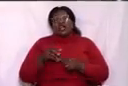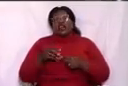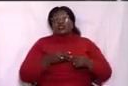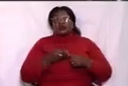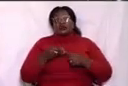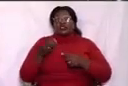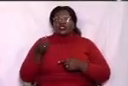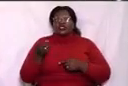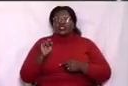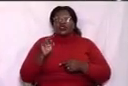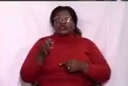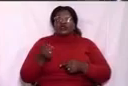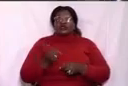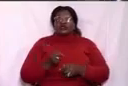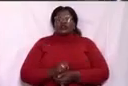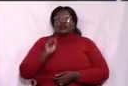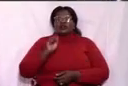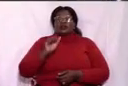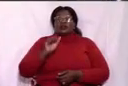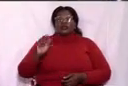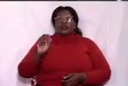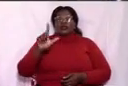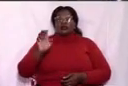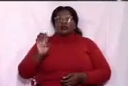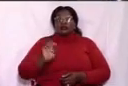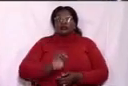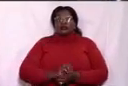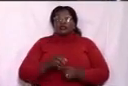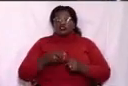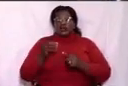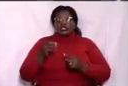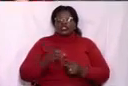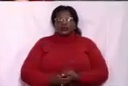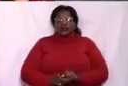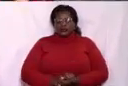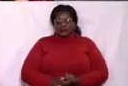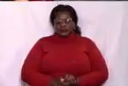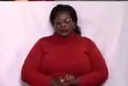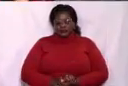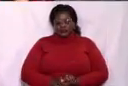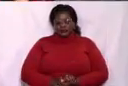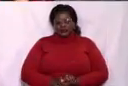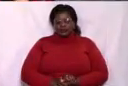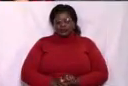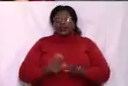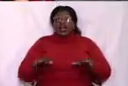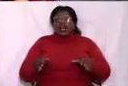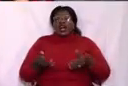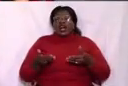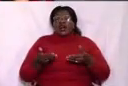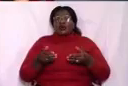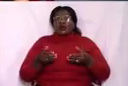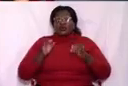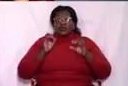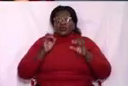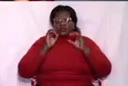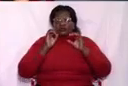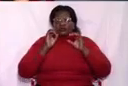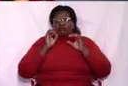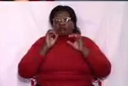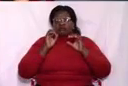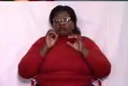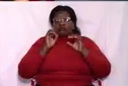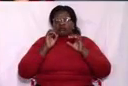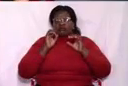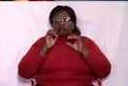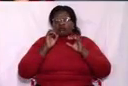so how has that experience been going in? How is that the social media tools really helping you